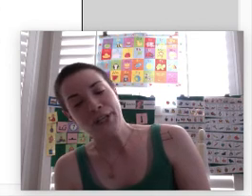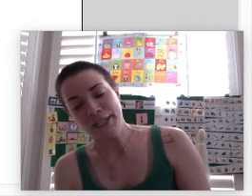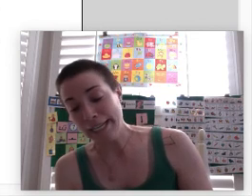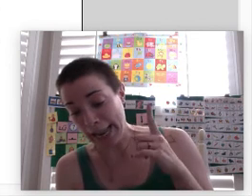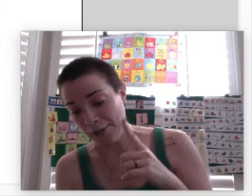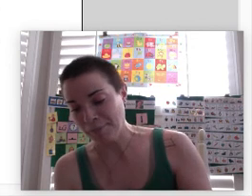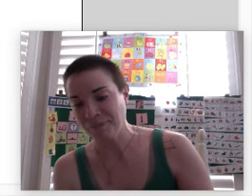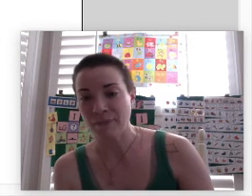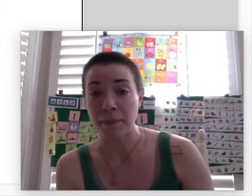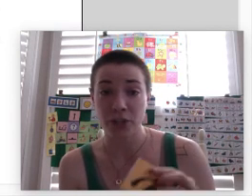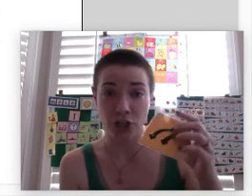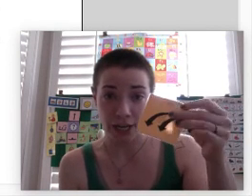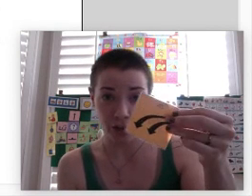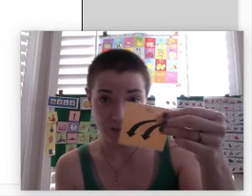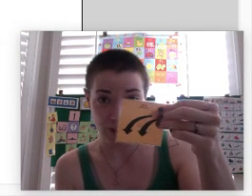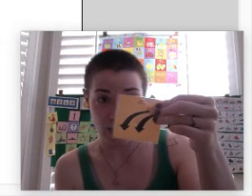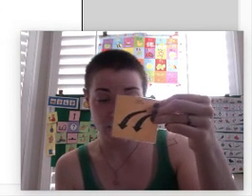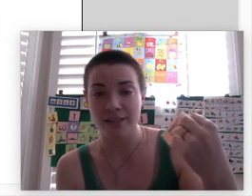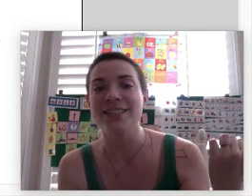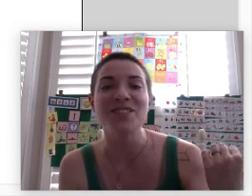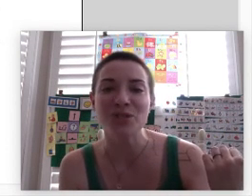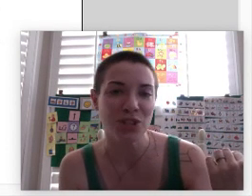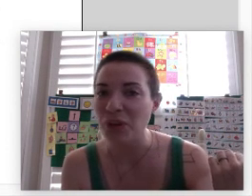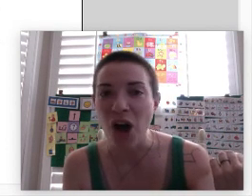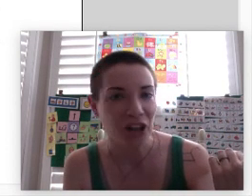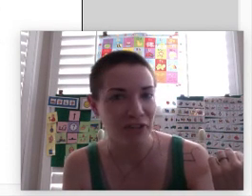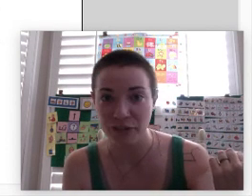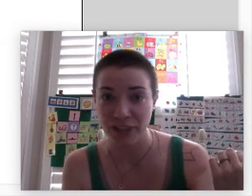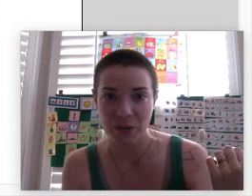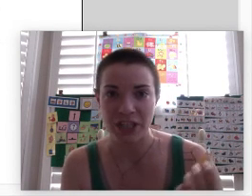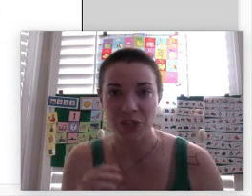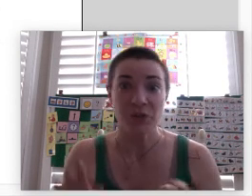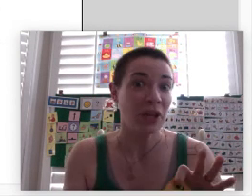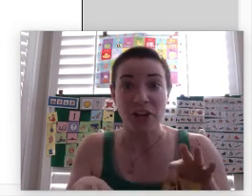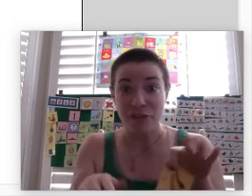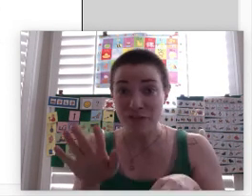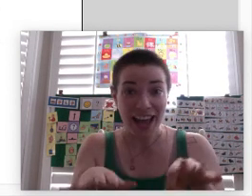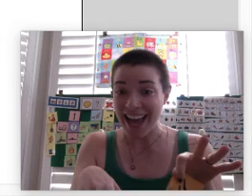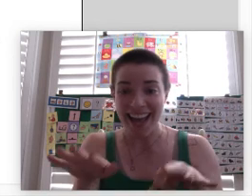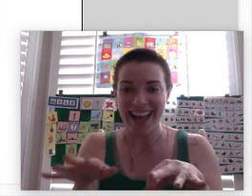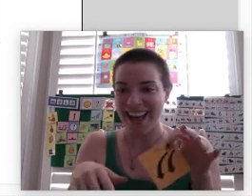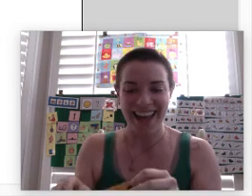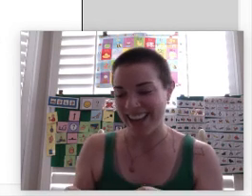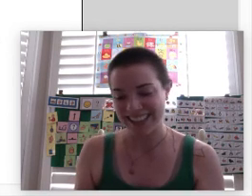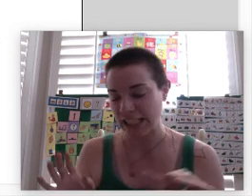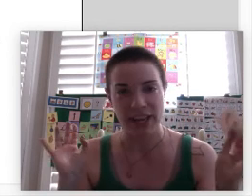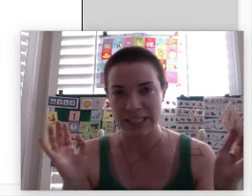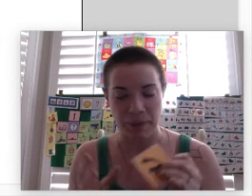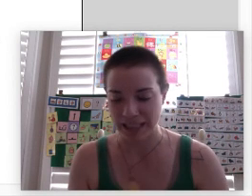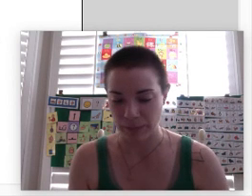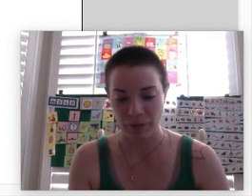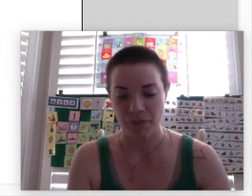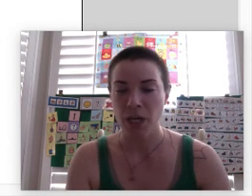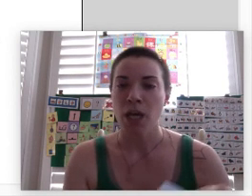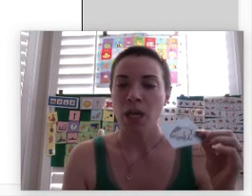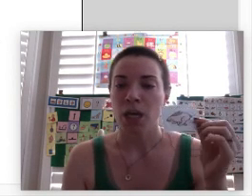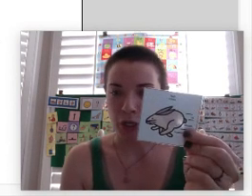Whew. Now, I'm going to try to go fast. This is usually what all of our friends want to do. They want to go fast as